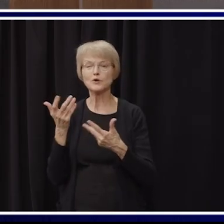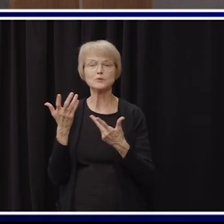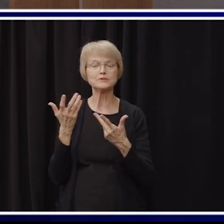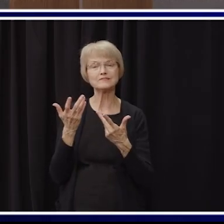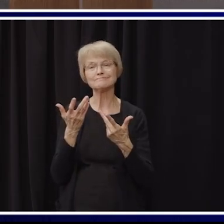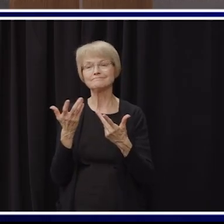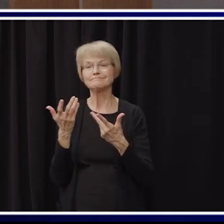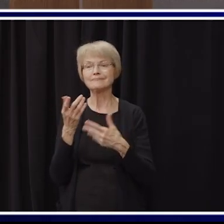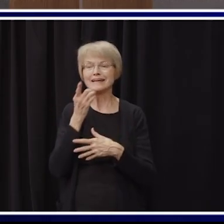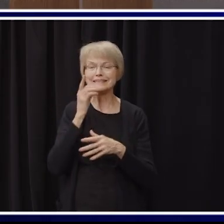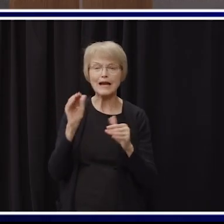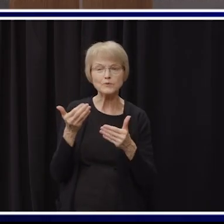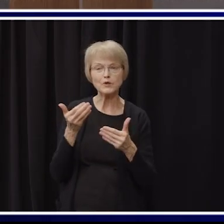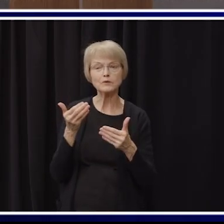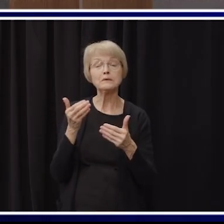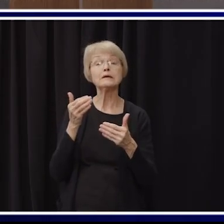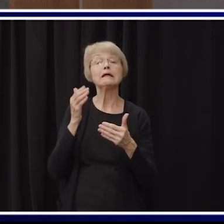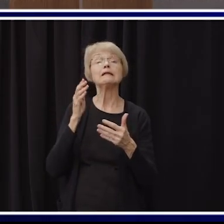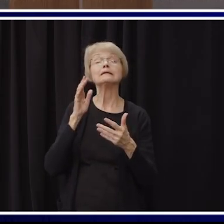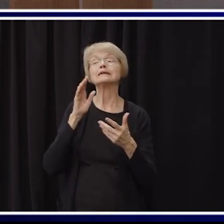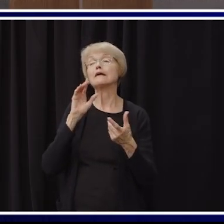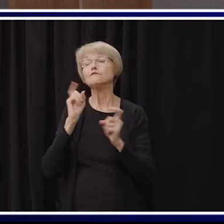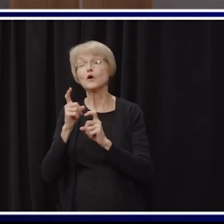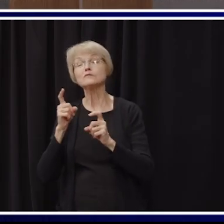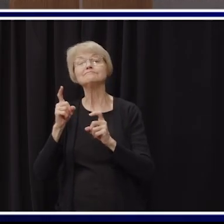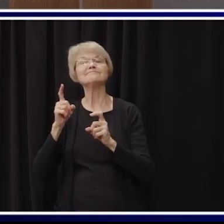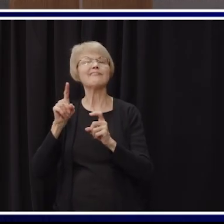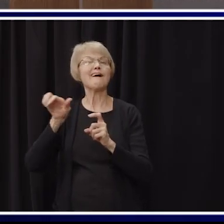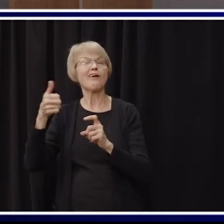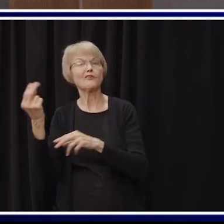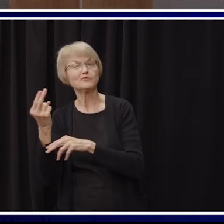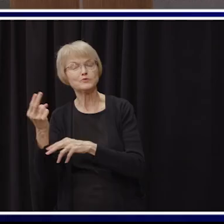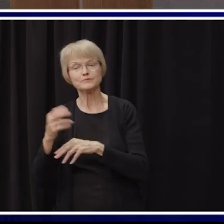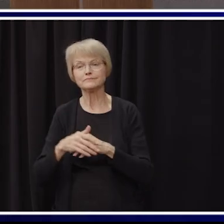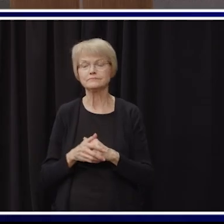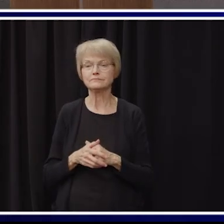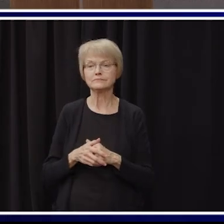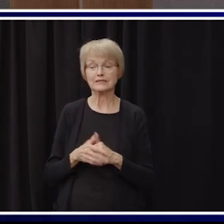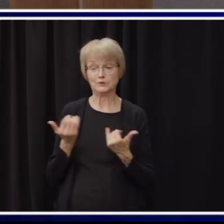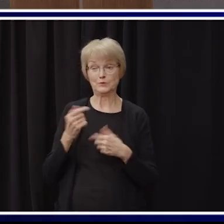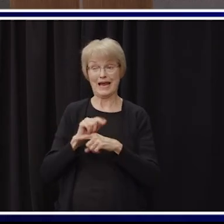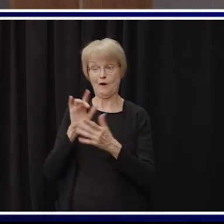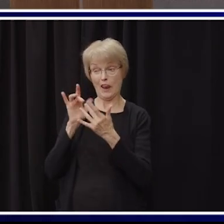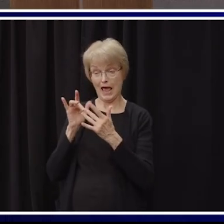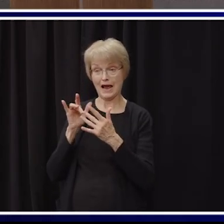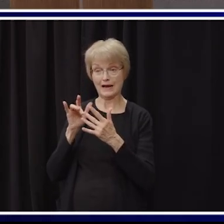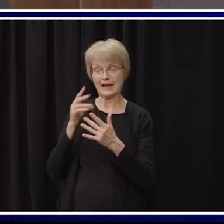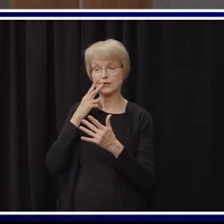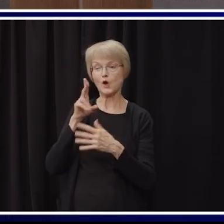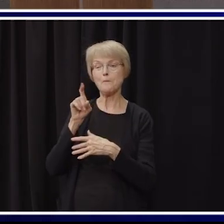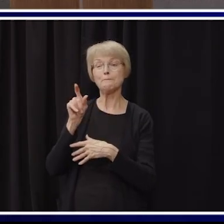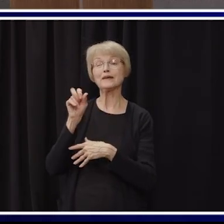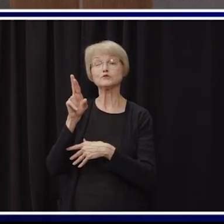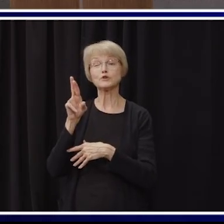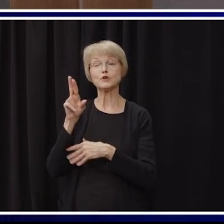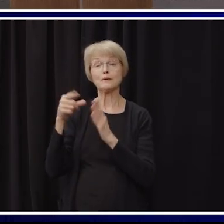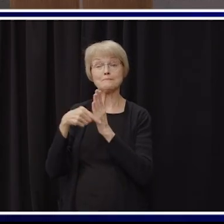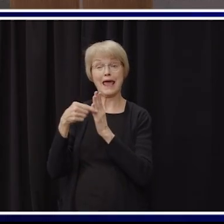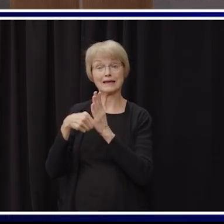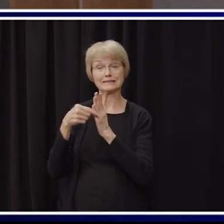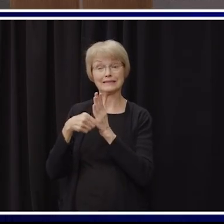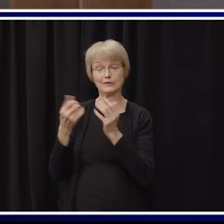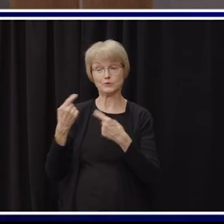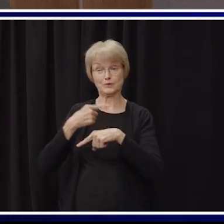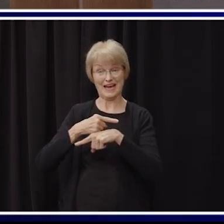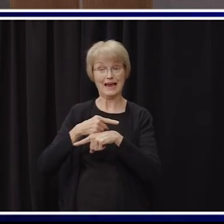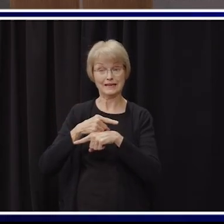converted, or a dining room that could be converted for something else. I happened to be online today and on Builder Magazine. This is from